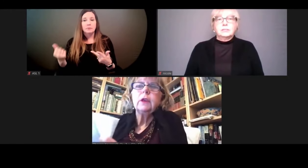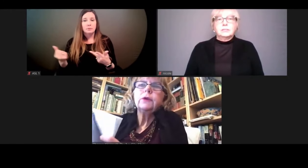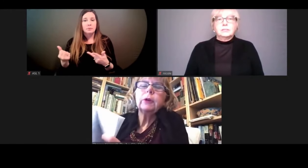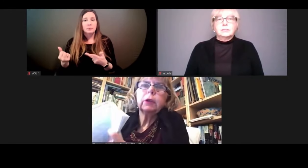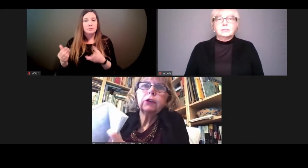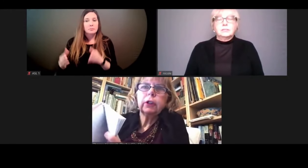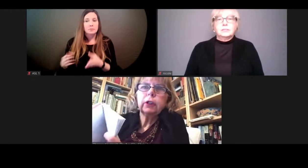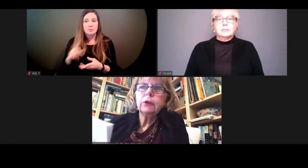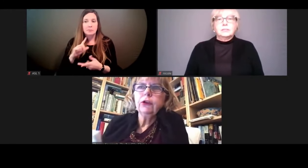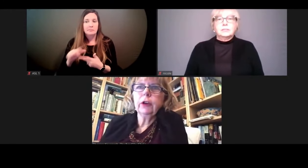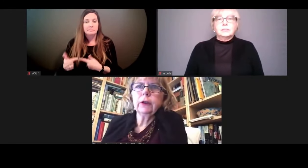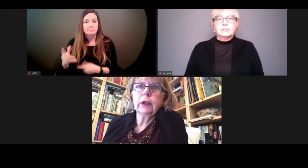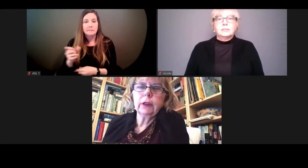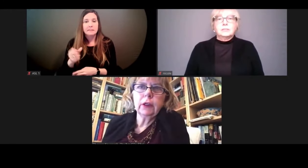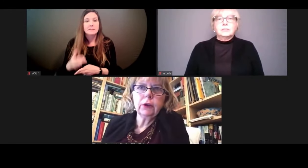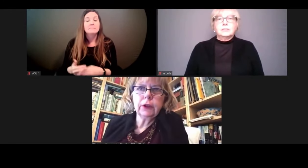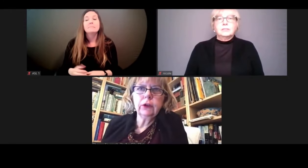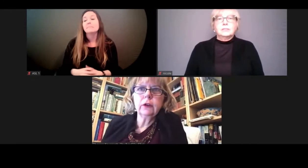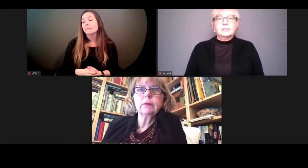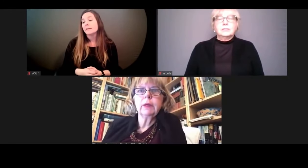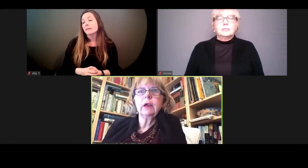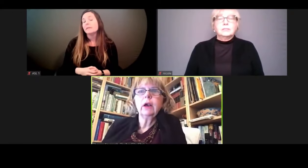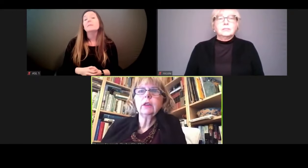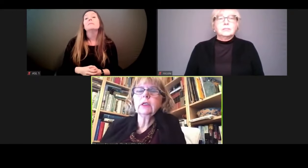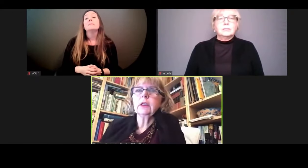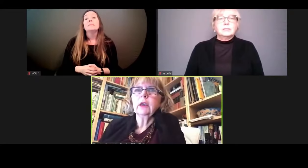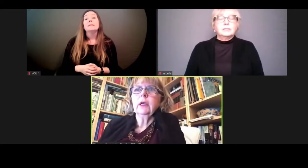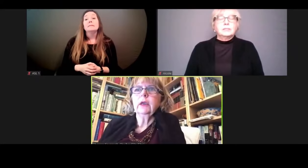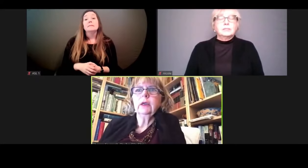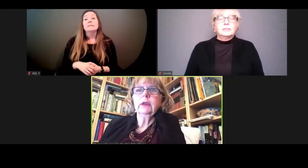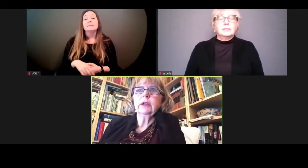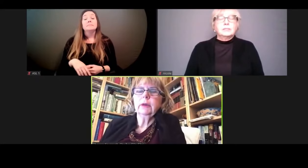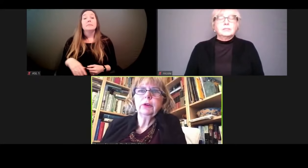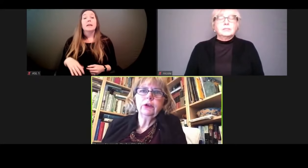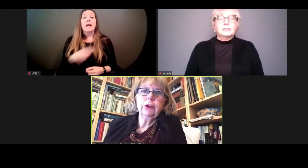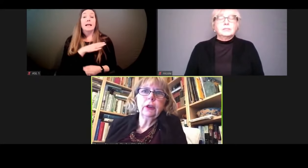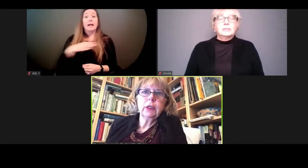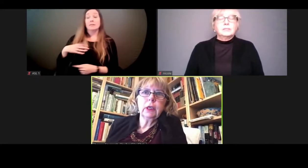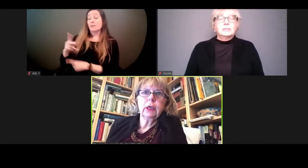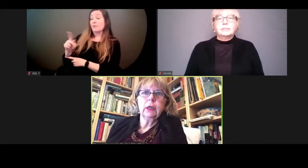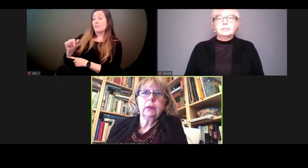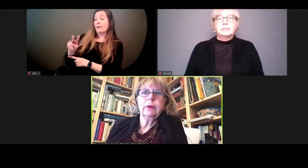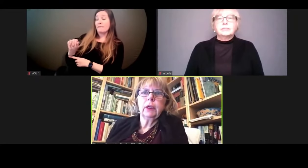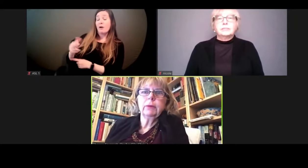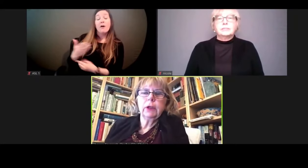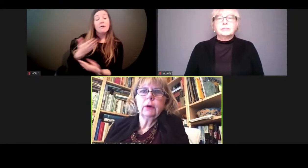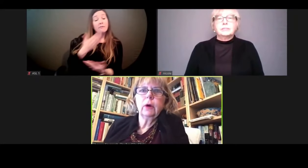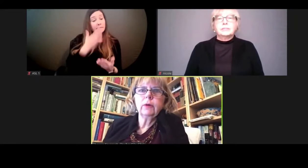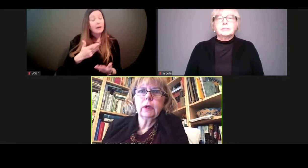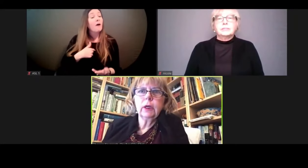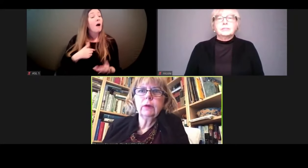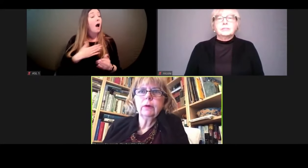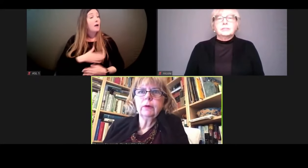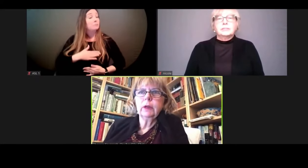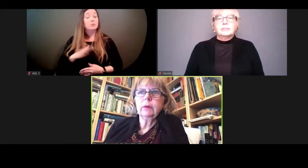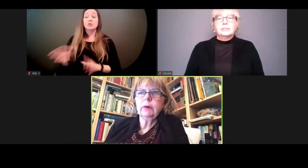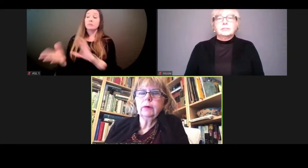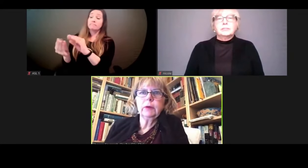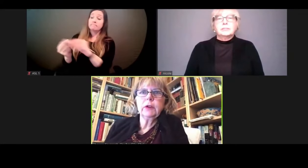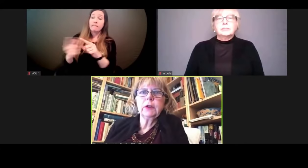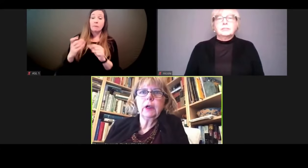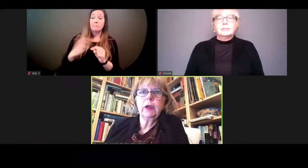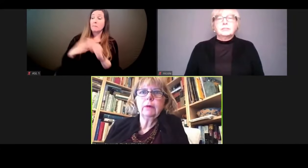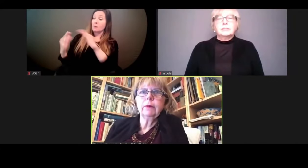Thank you very much, and I appreciate the interventions of my colleagues, and I appreciate the update overall